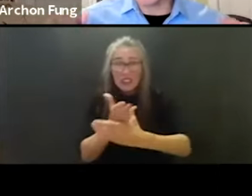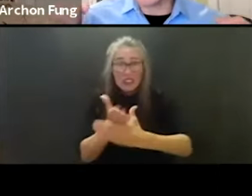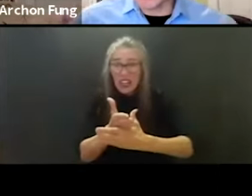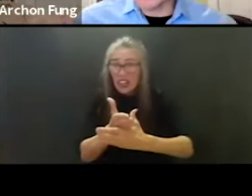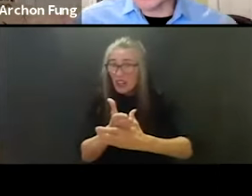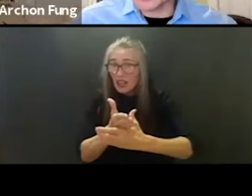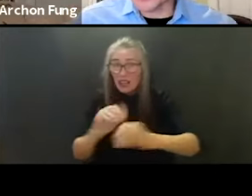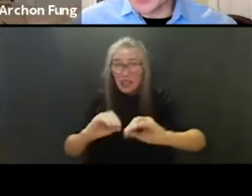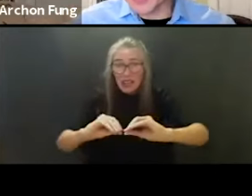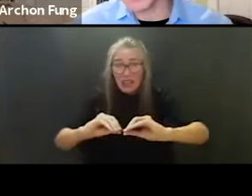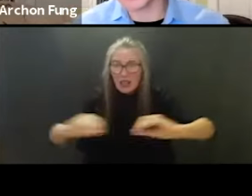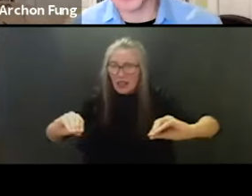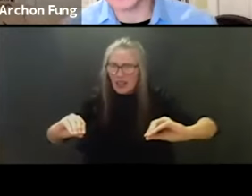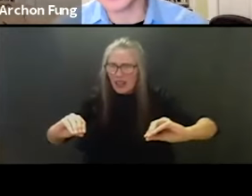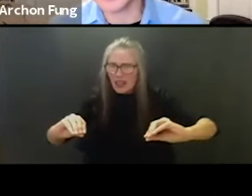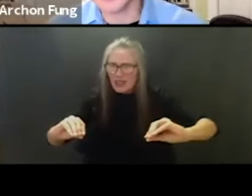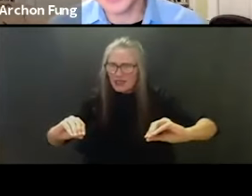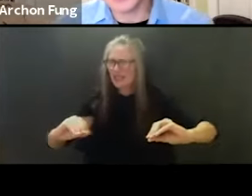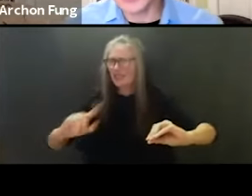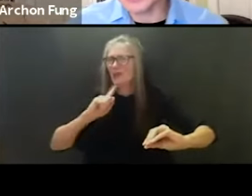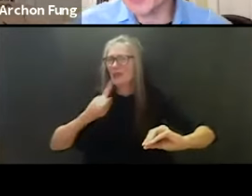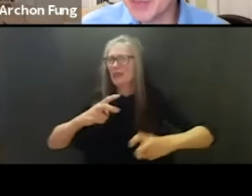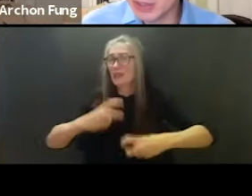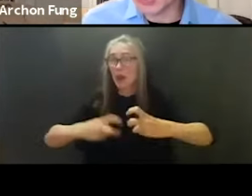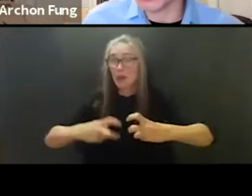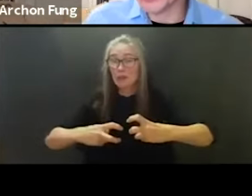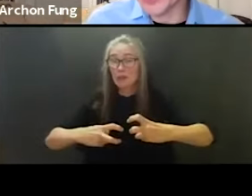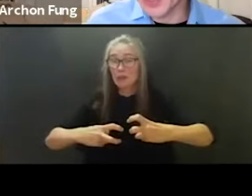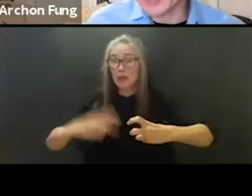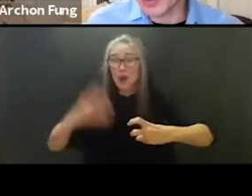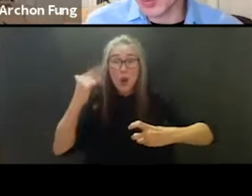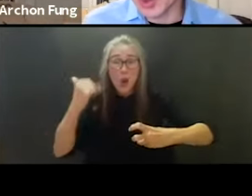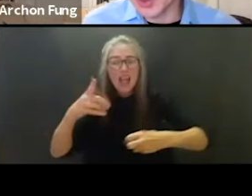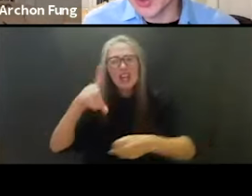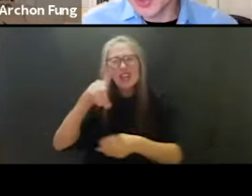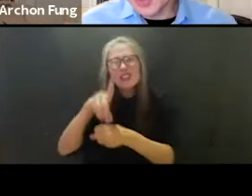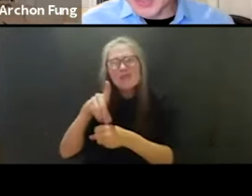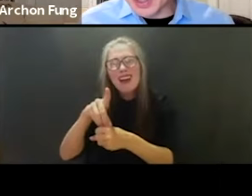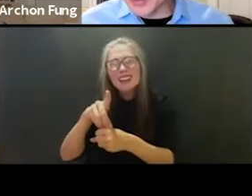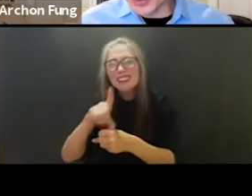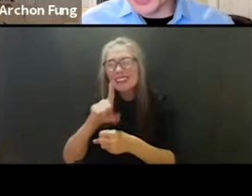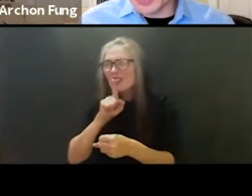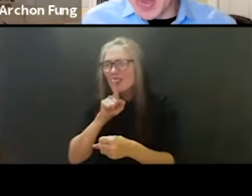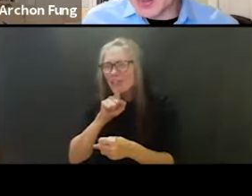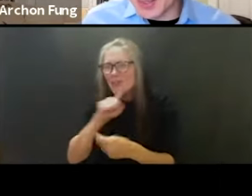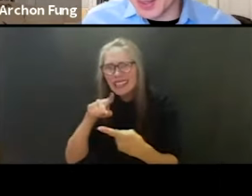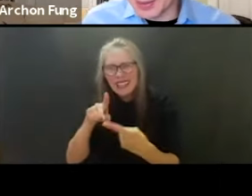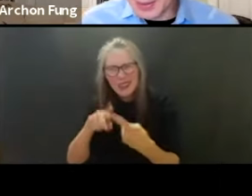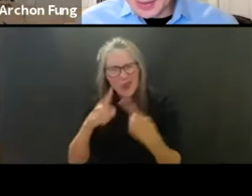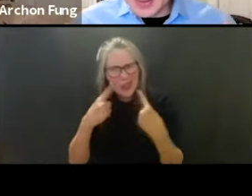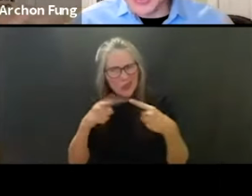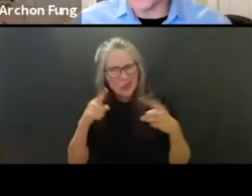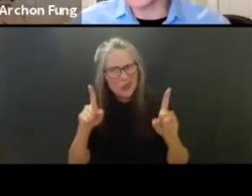democracy depends on, if you think about it, democracy is kind of a miracle every time it works. Because what it depends